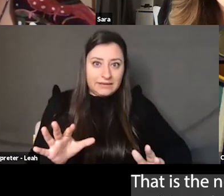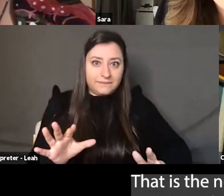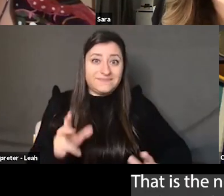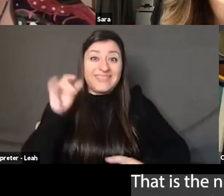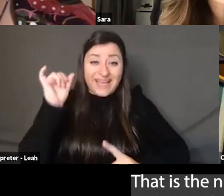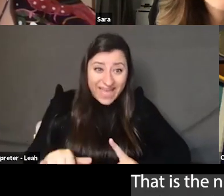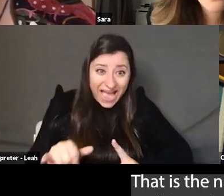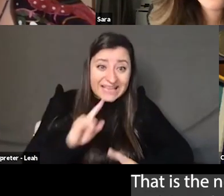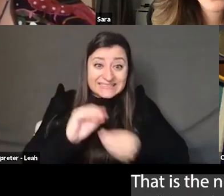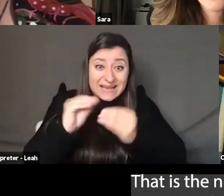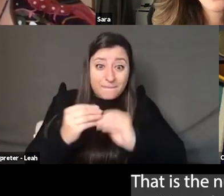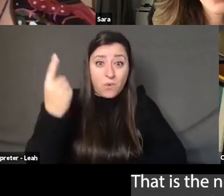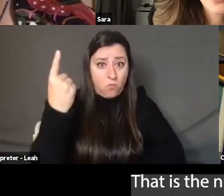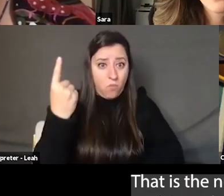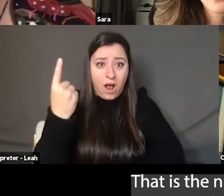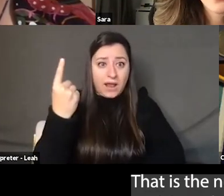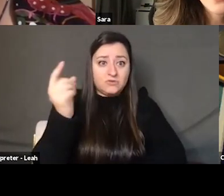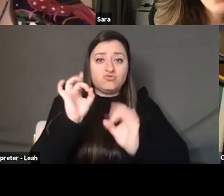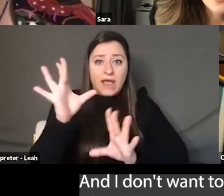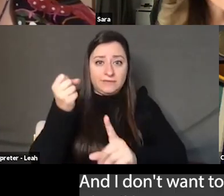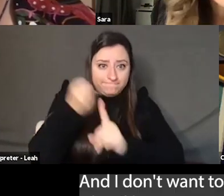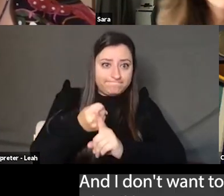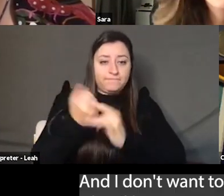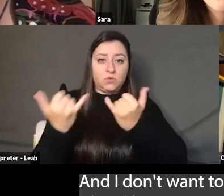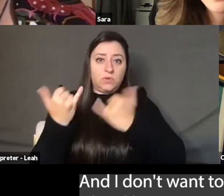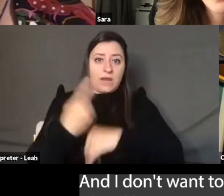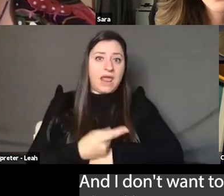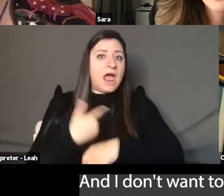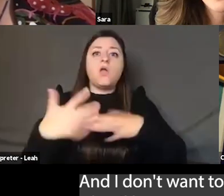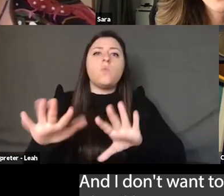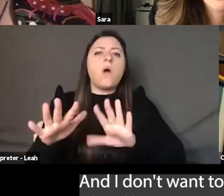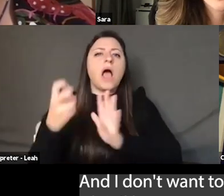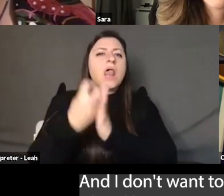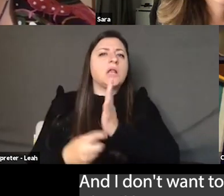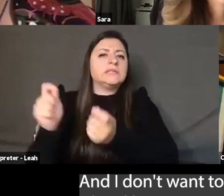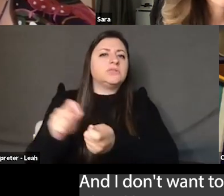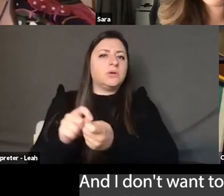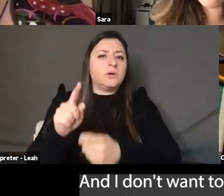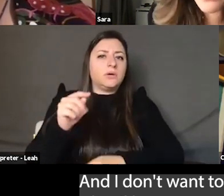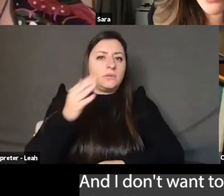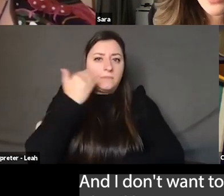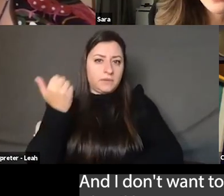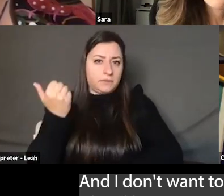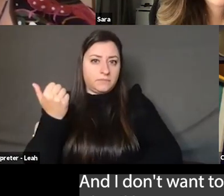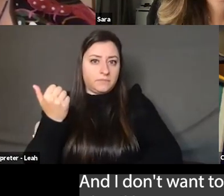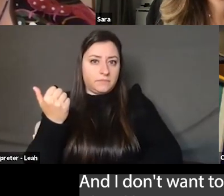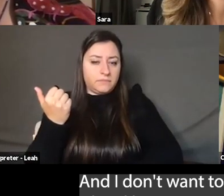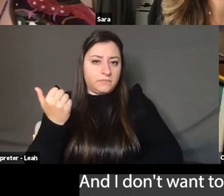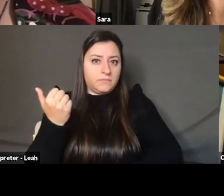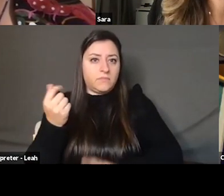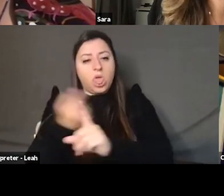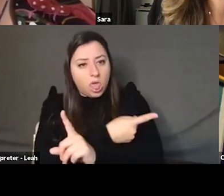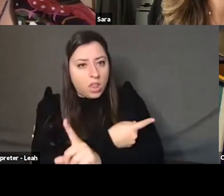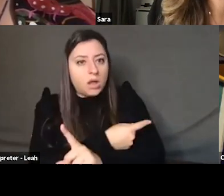That is the number one crisis we have today. And I don't wanna go too much into detail because, you know, but